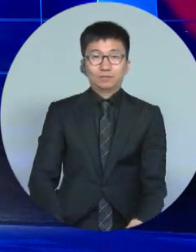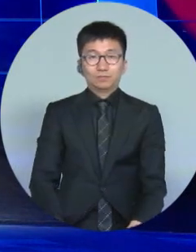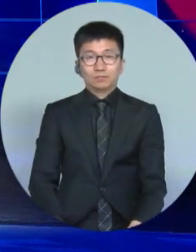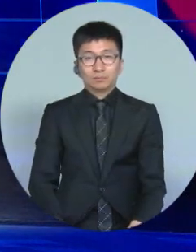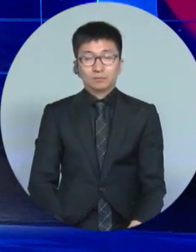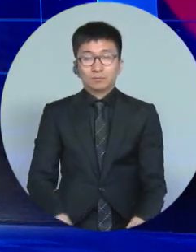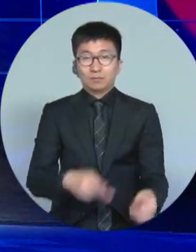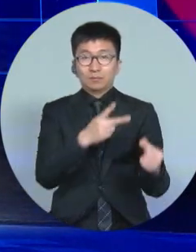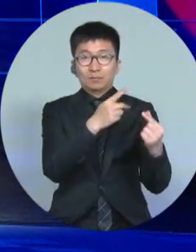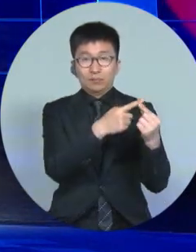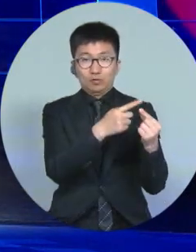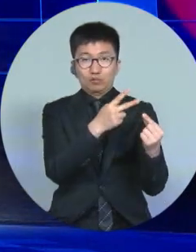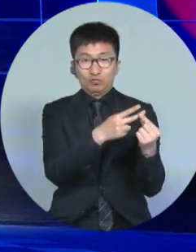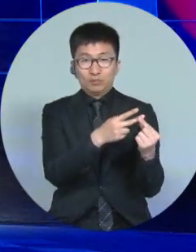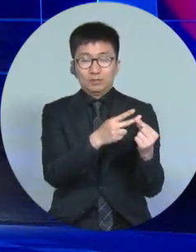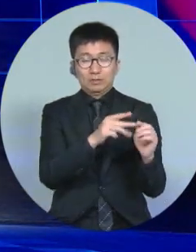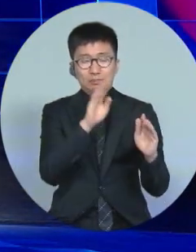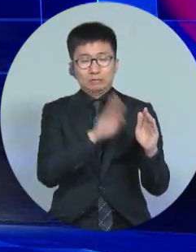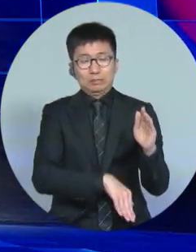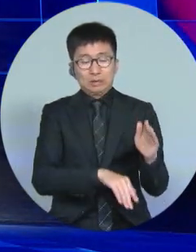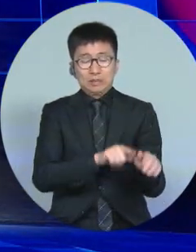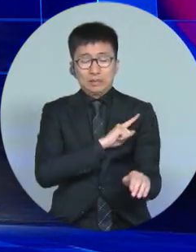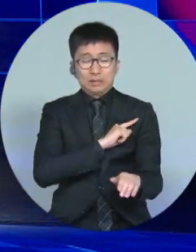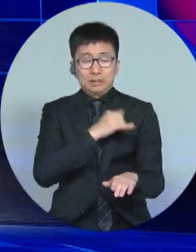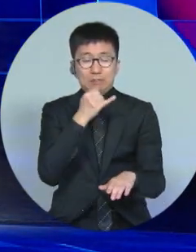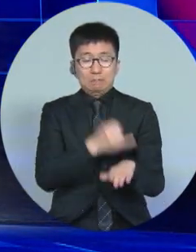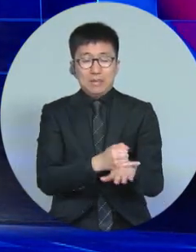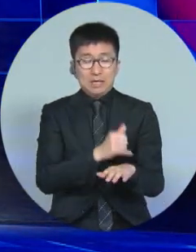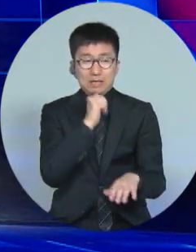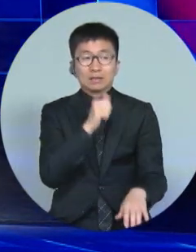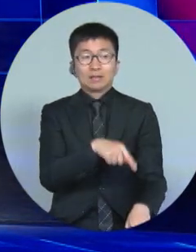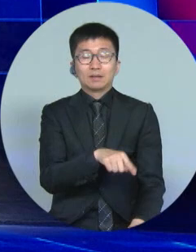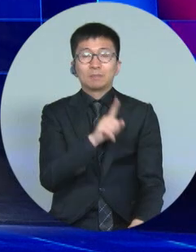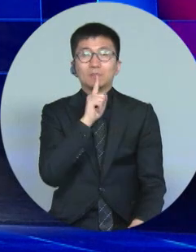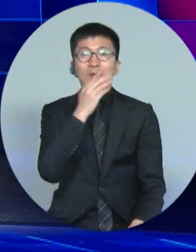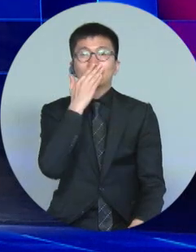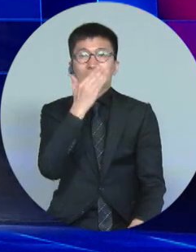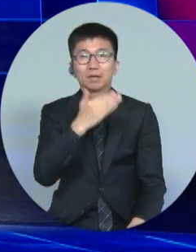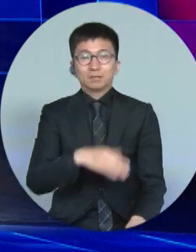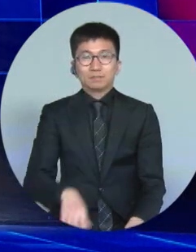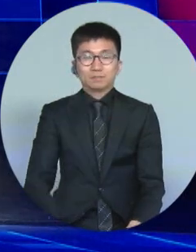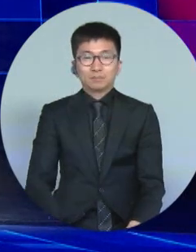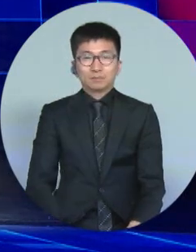dying prematurely in the streets that are outside the system altogether.